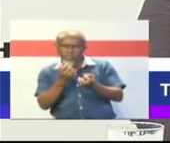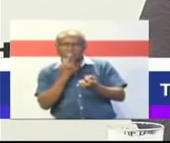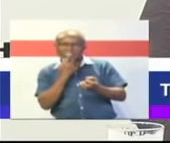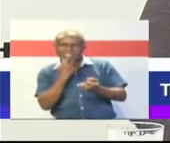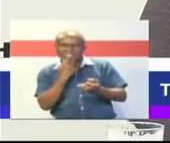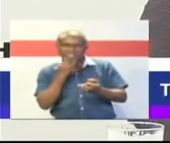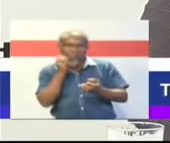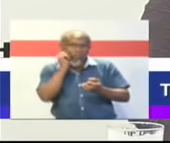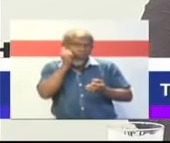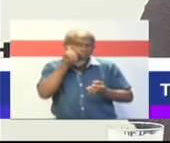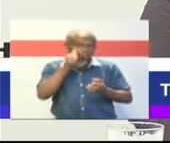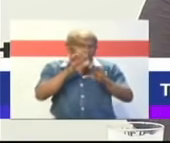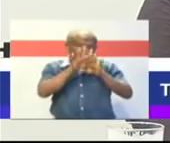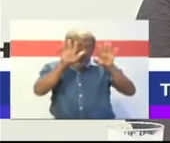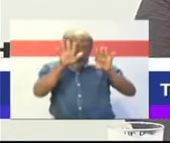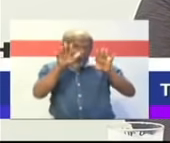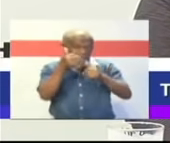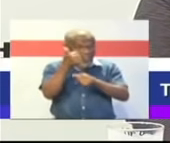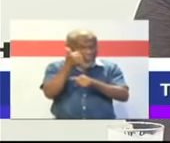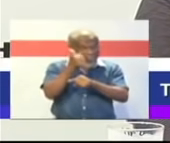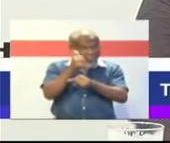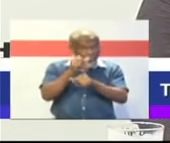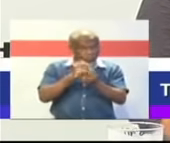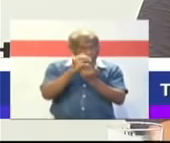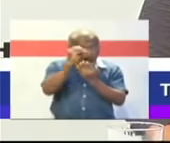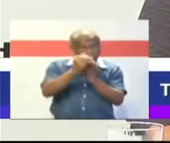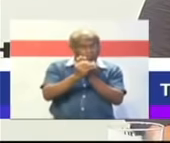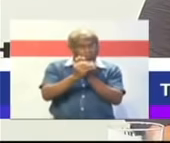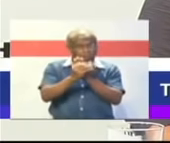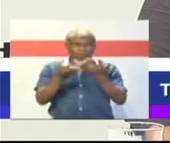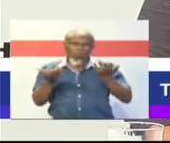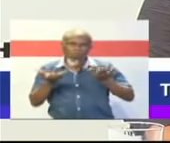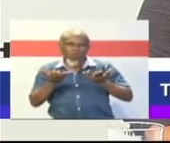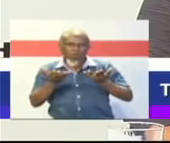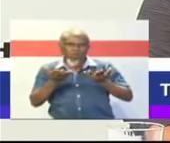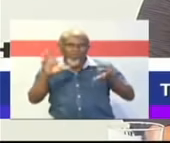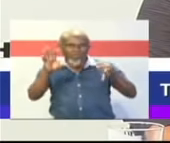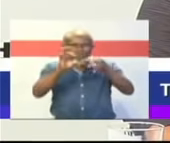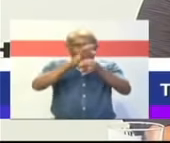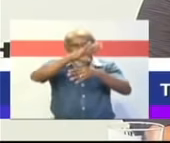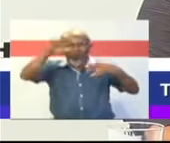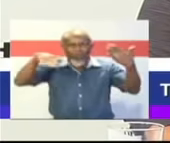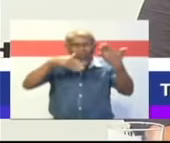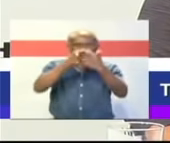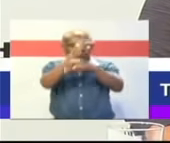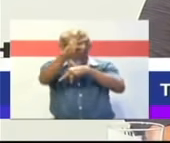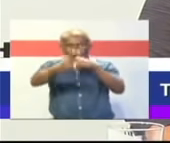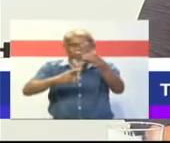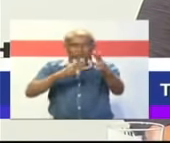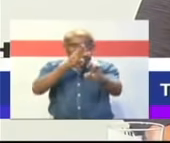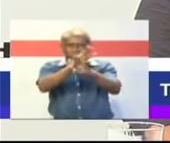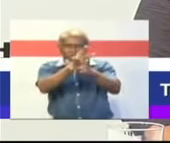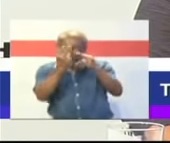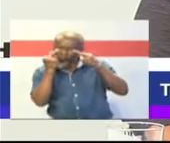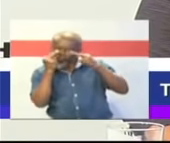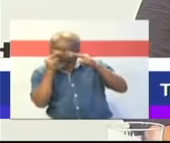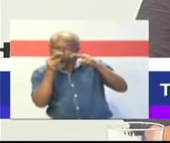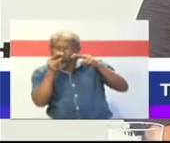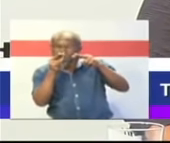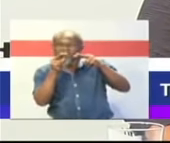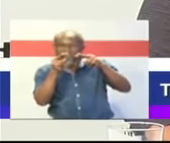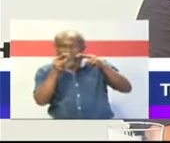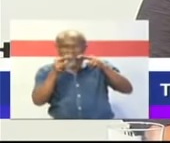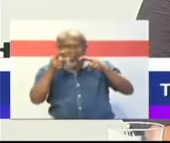just a reminder, everyone, tomorrow, Sunday, the 10th of October, we join the rest of the world in